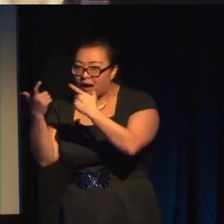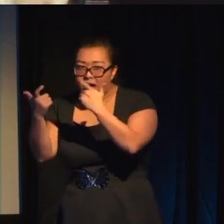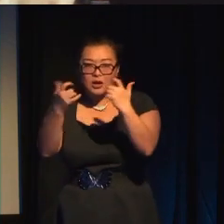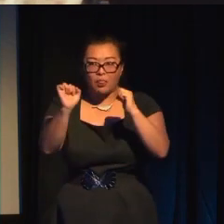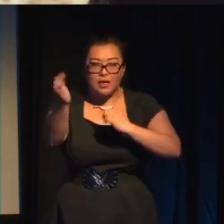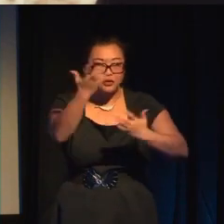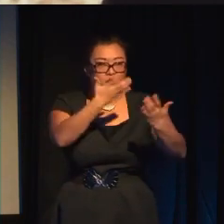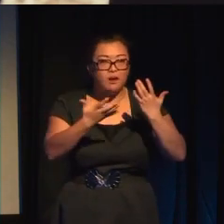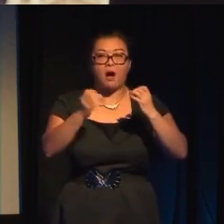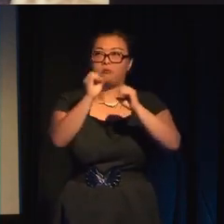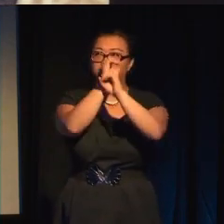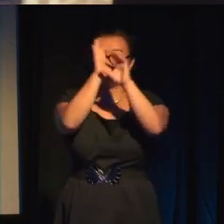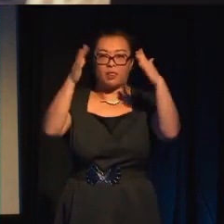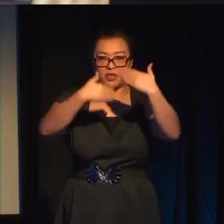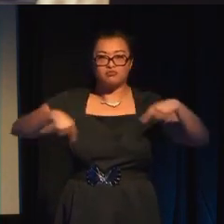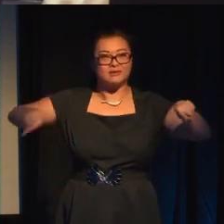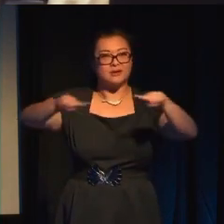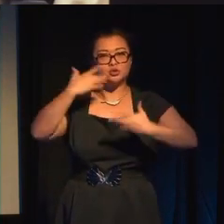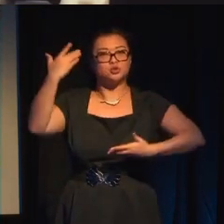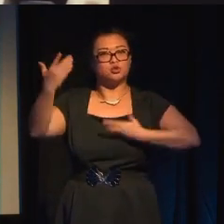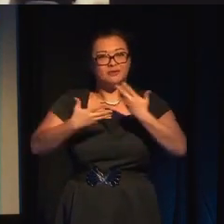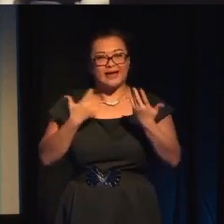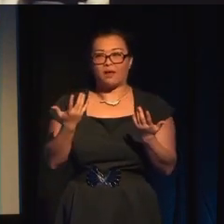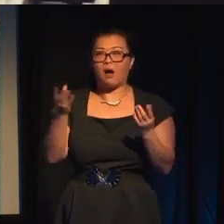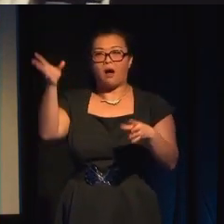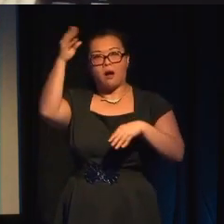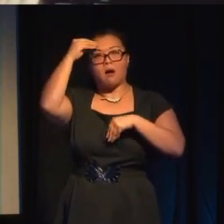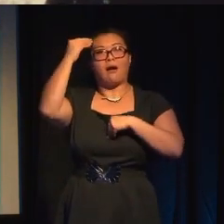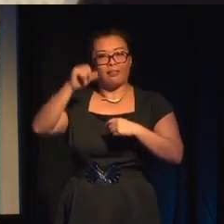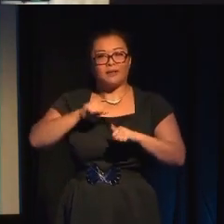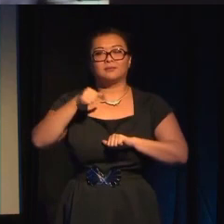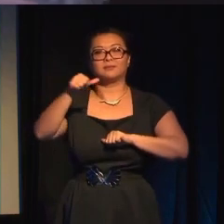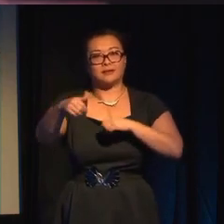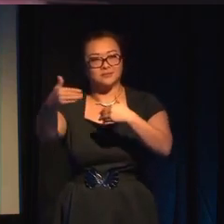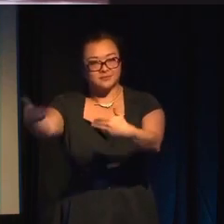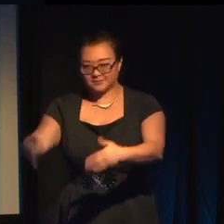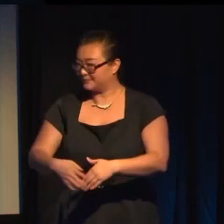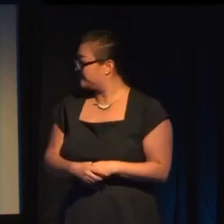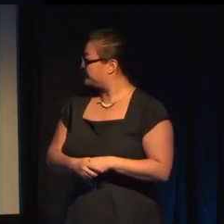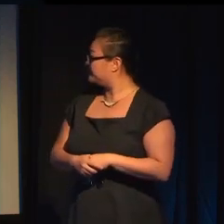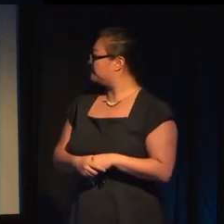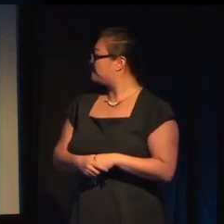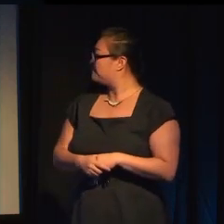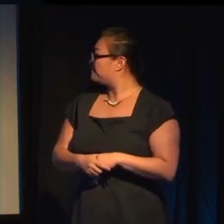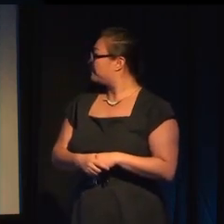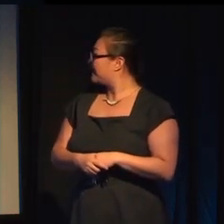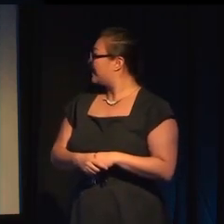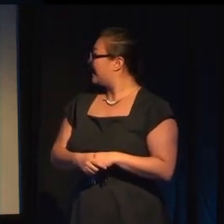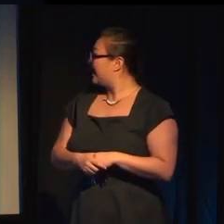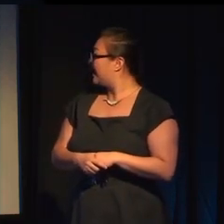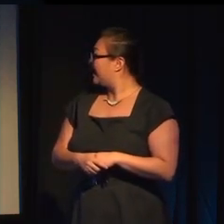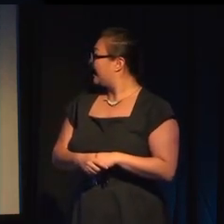forward to the next section. In this particular case, we have a Cockney, because they're the other stereotypes.